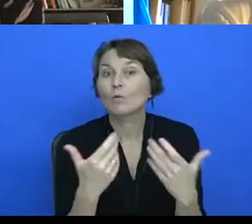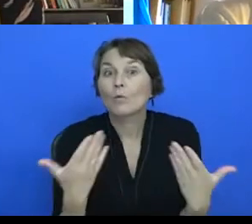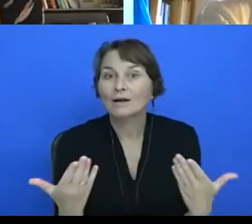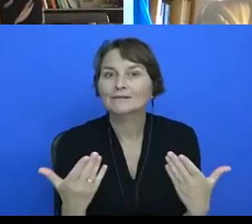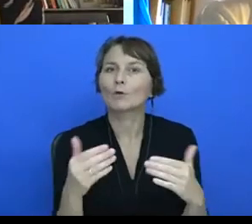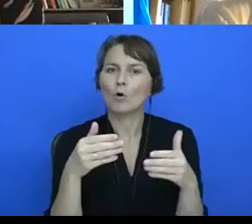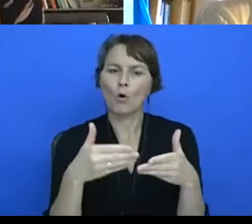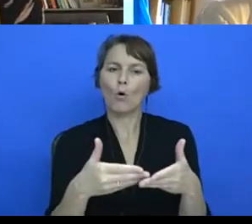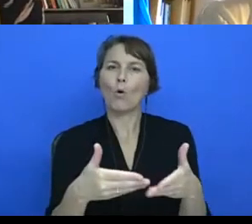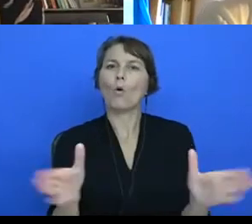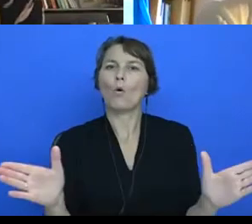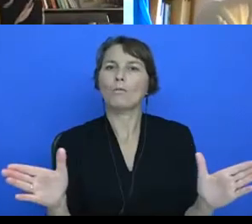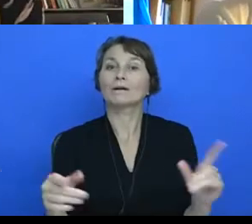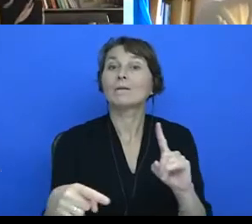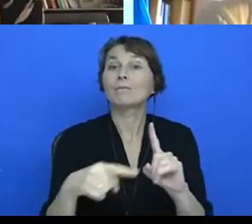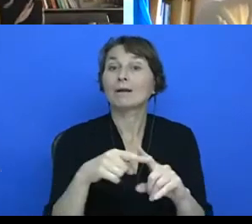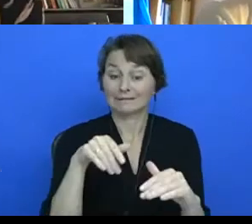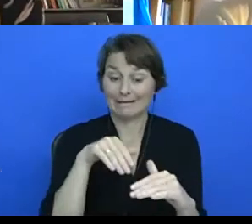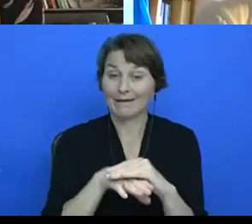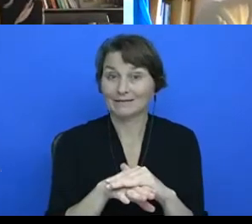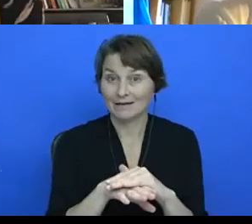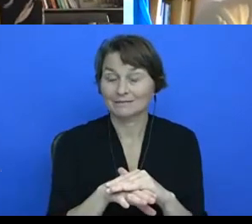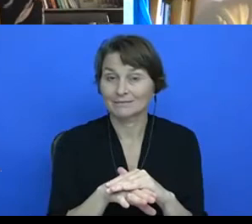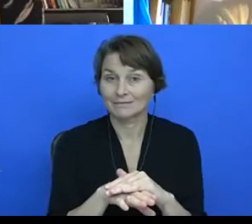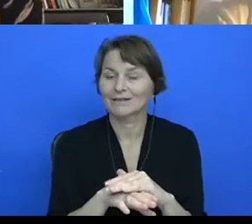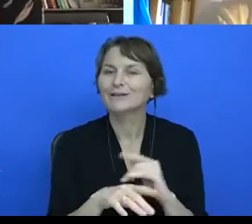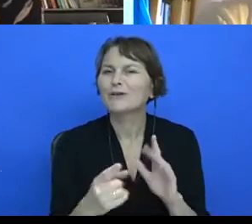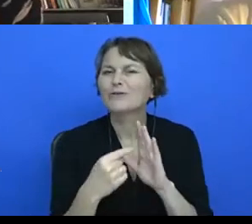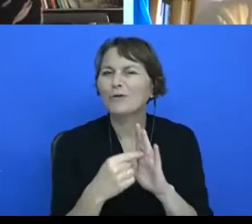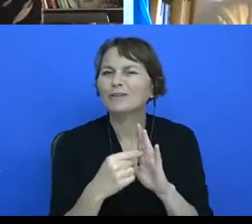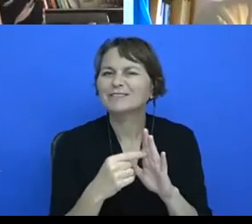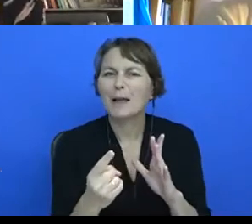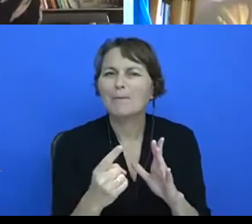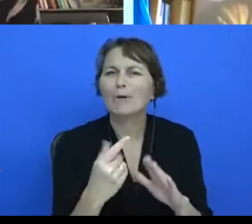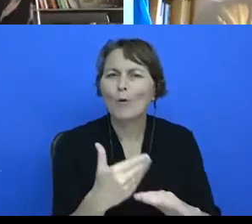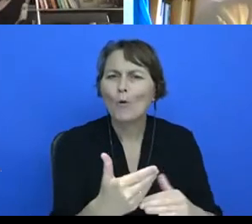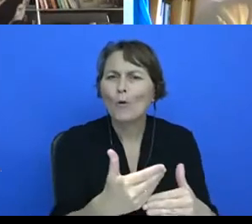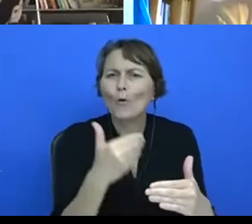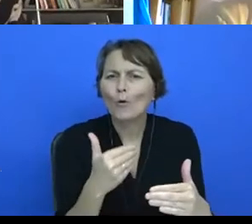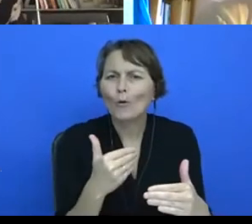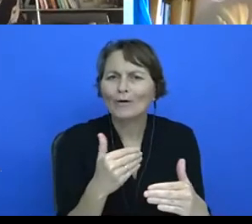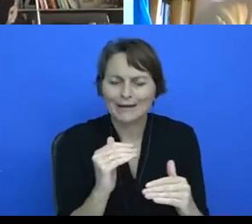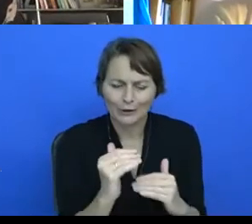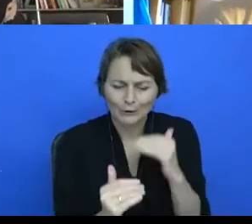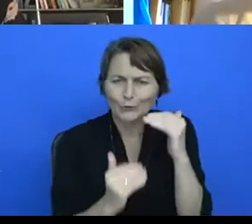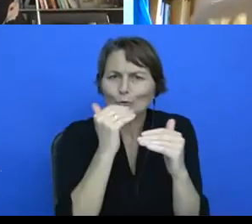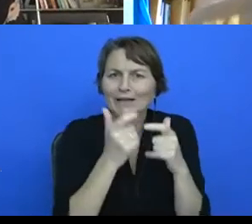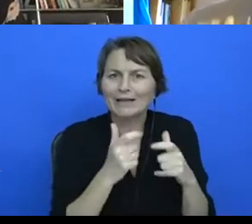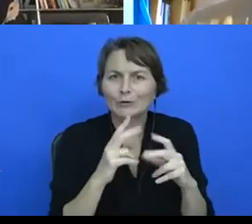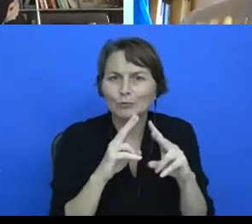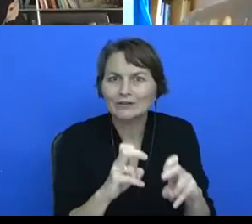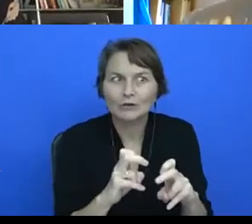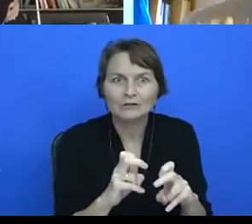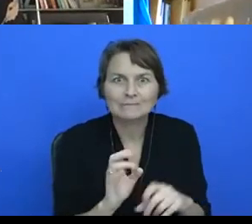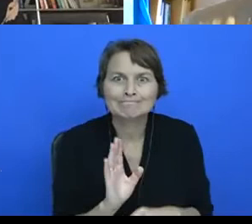very effectively that people have mentioned before was drawing in early career researchers or just people who are not so confident or don't feel so entitled